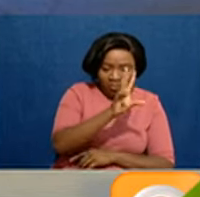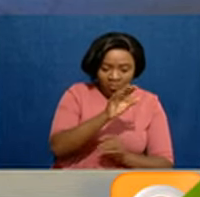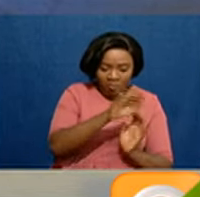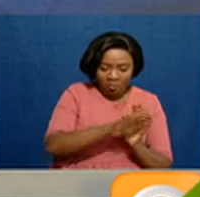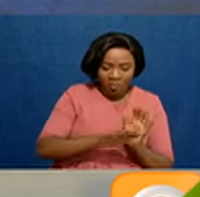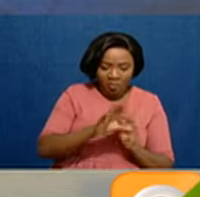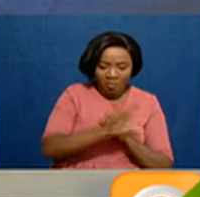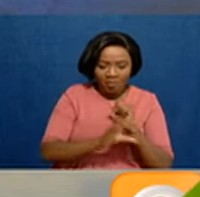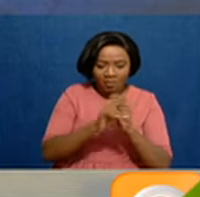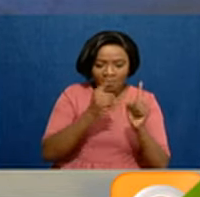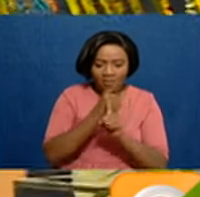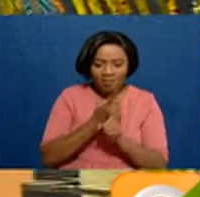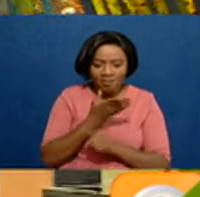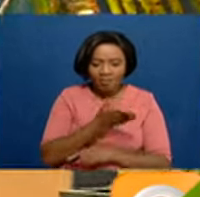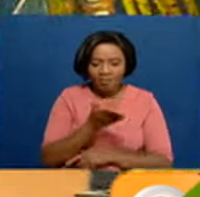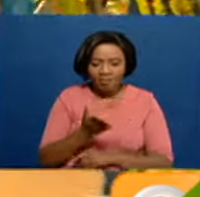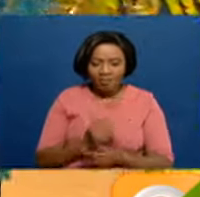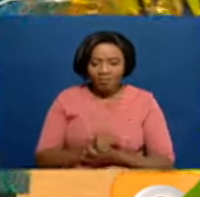states.